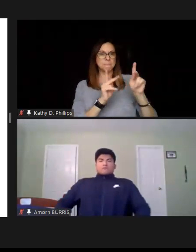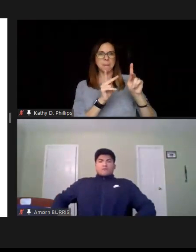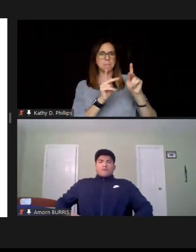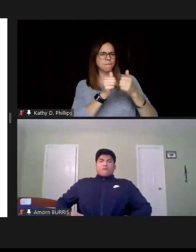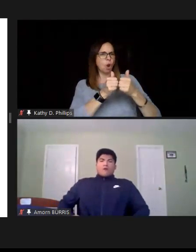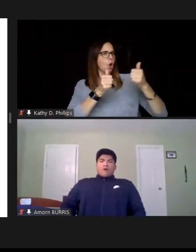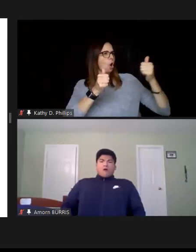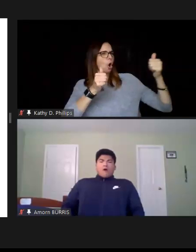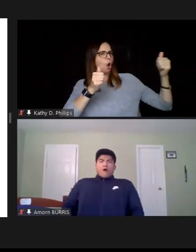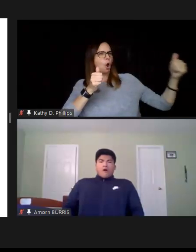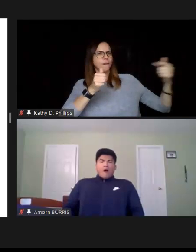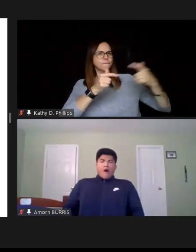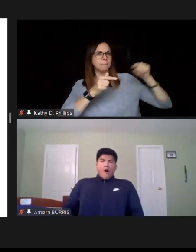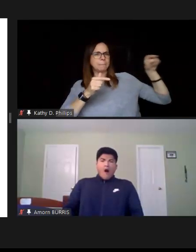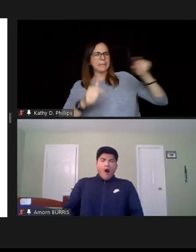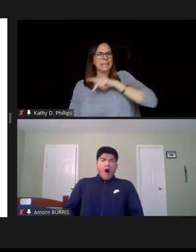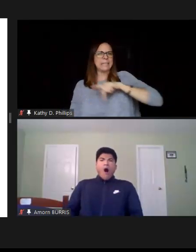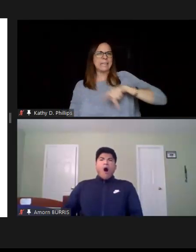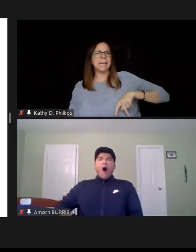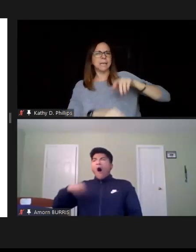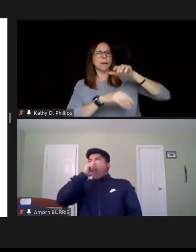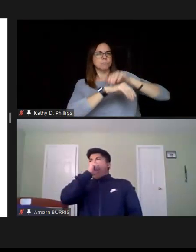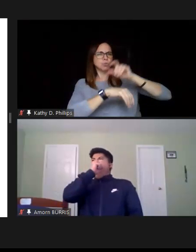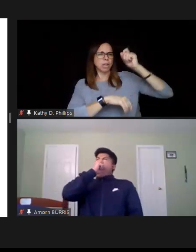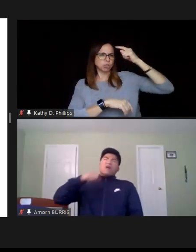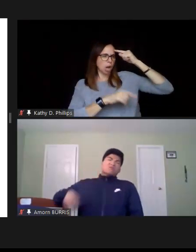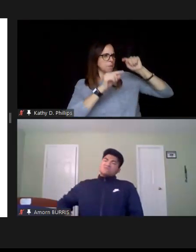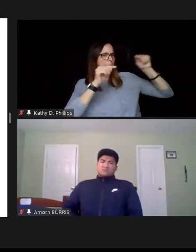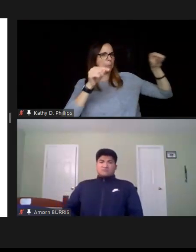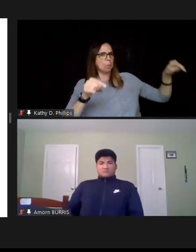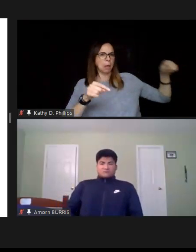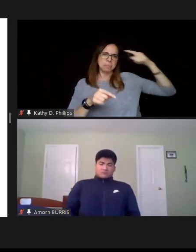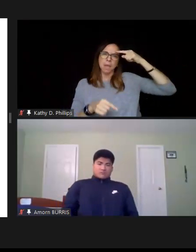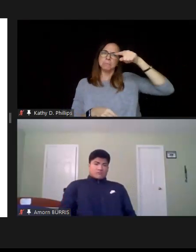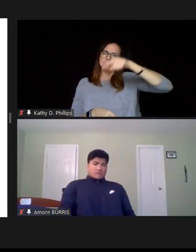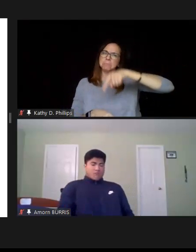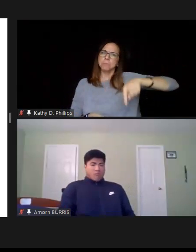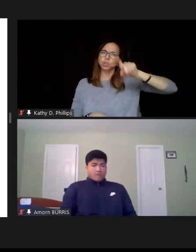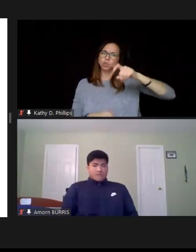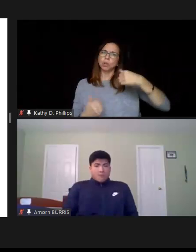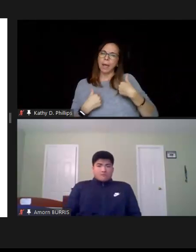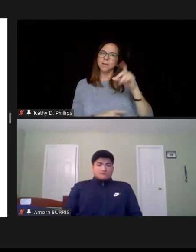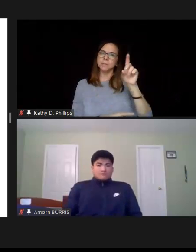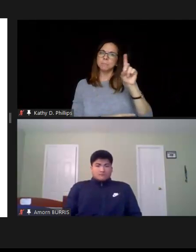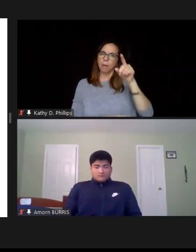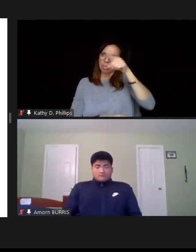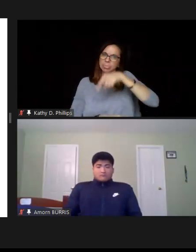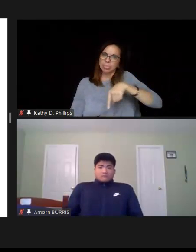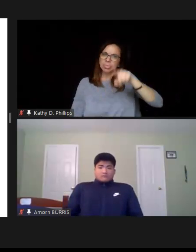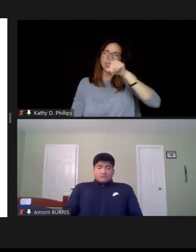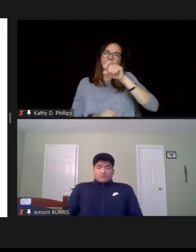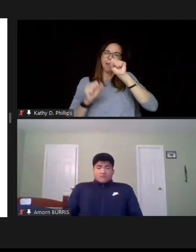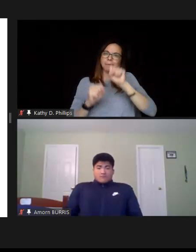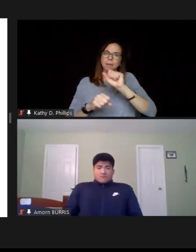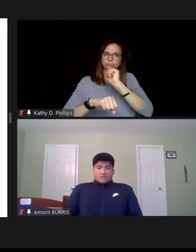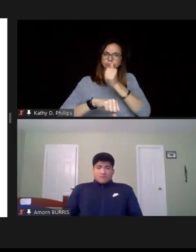and from the British government, we would think there would be lots of opportunities for democracy, right? Where they would